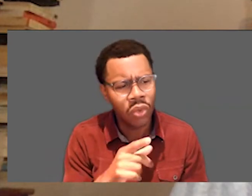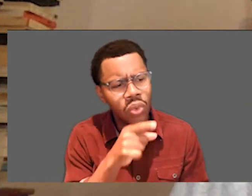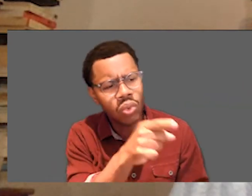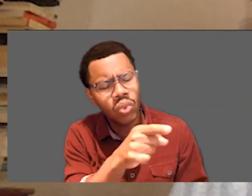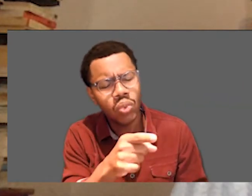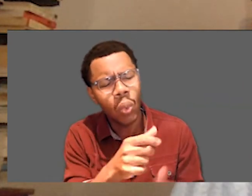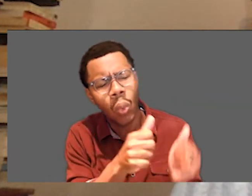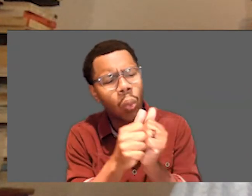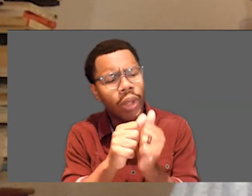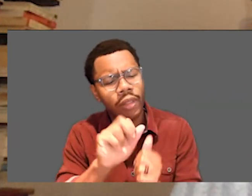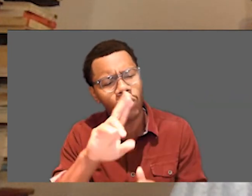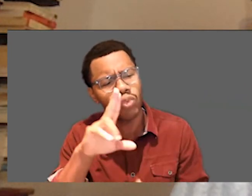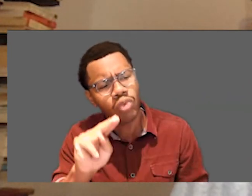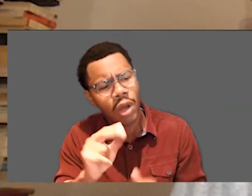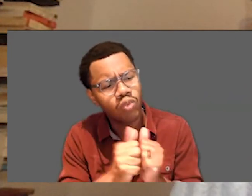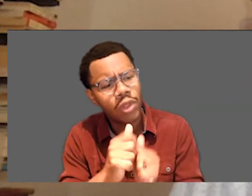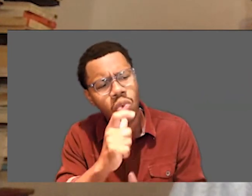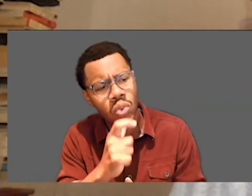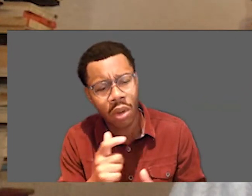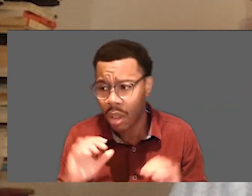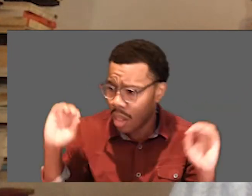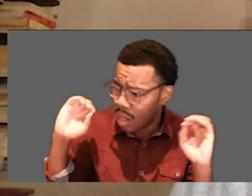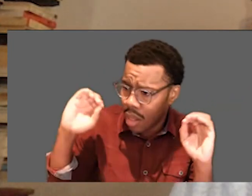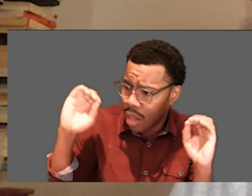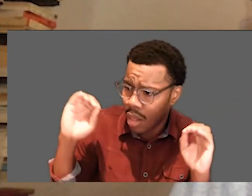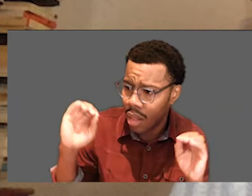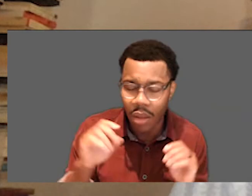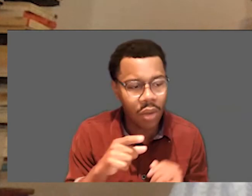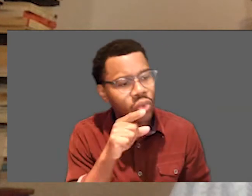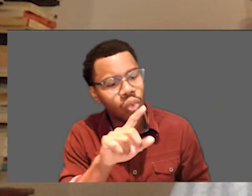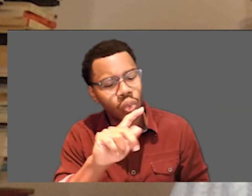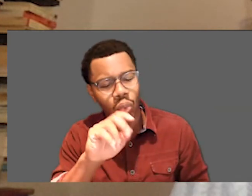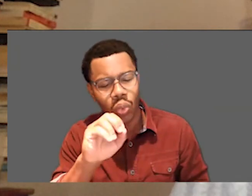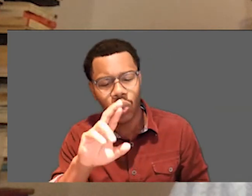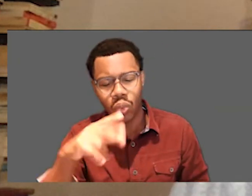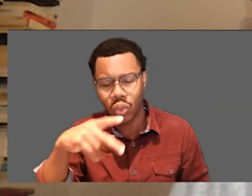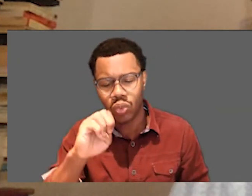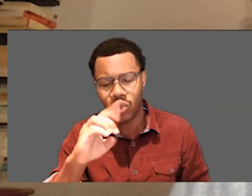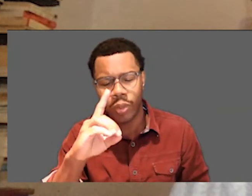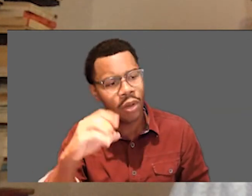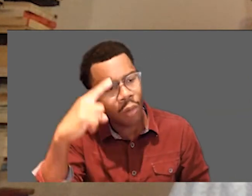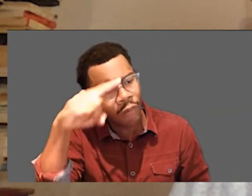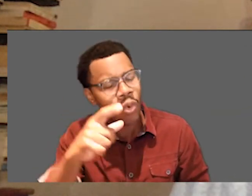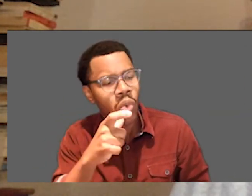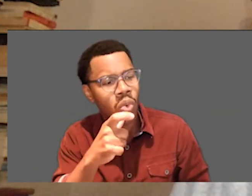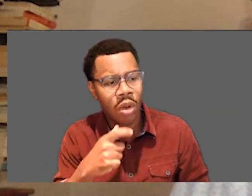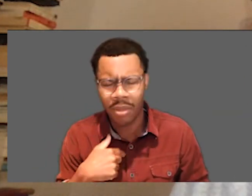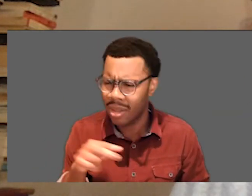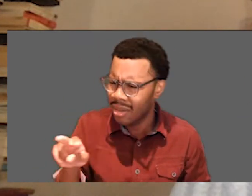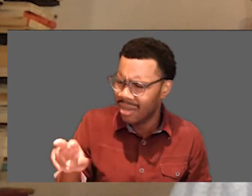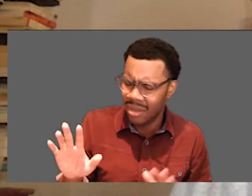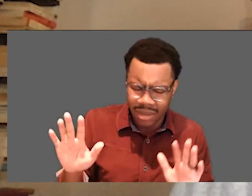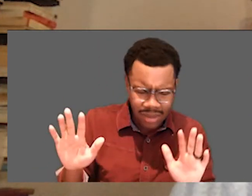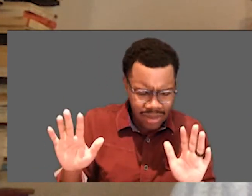with. No one, I told him. He asked me who I was a torpedo for. I looked at him and felt my stomach